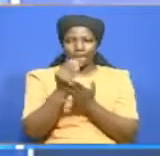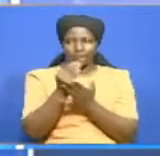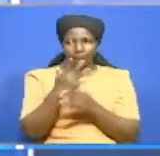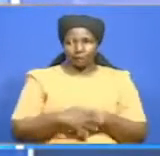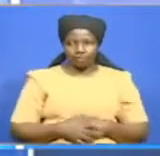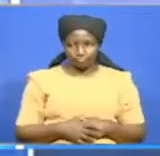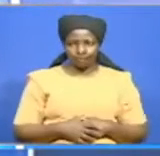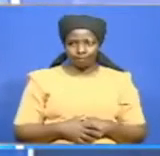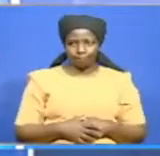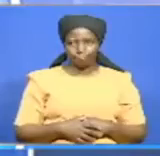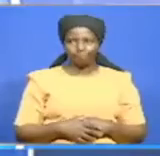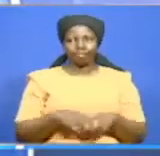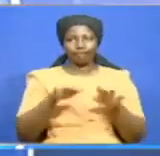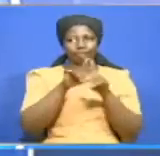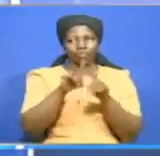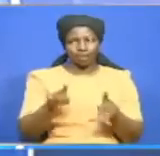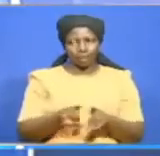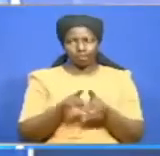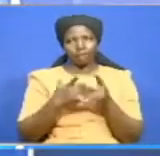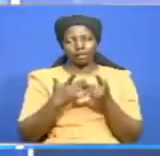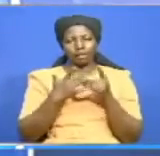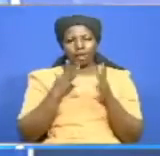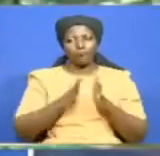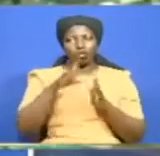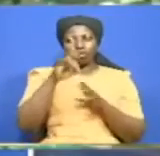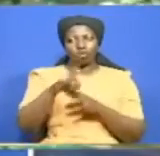at not less than 15 days per year.